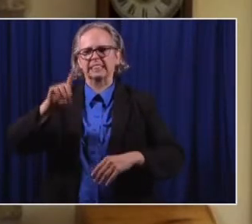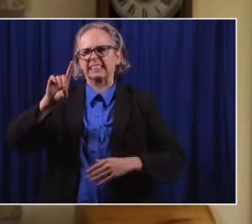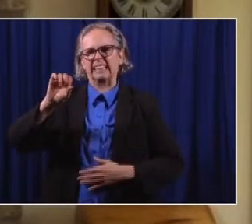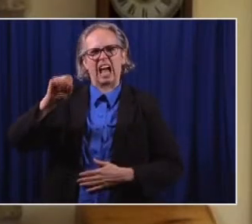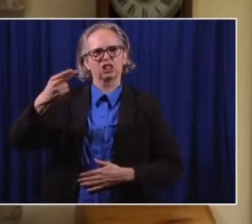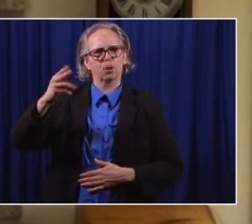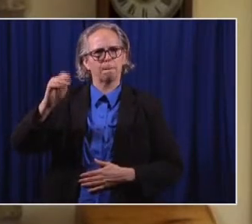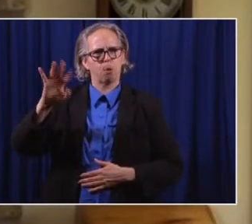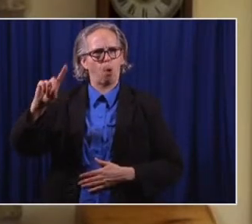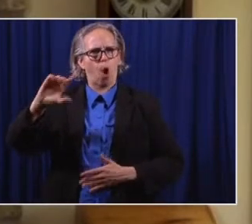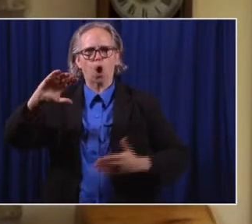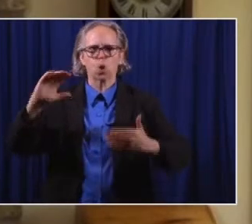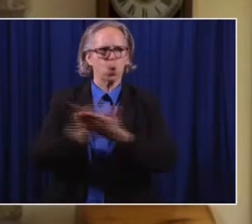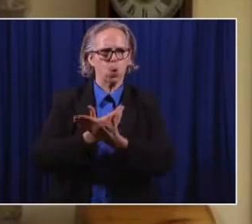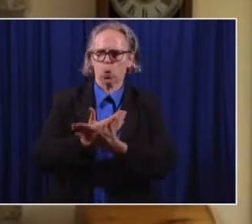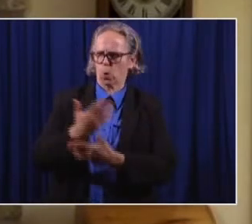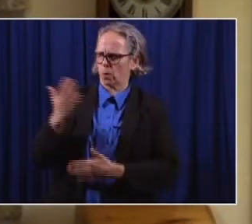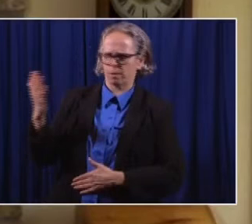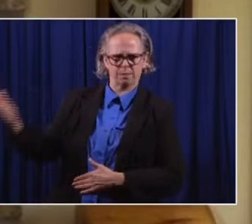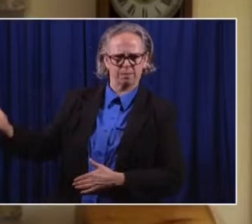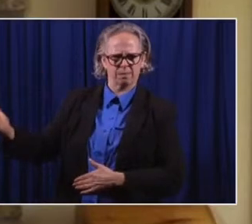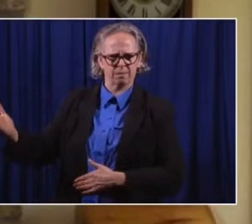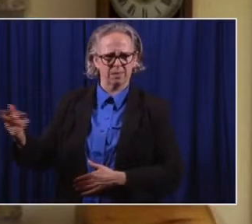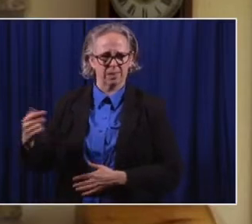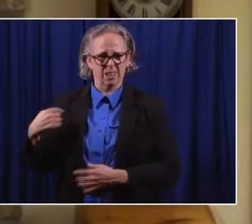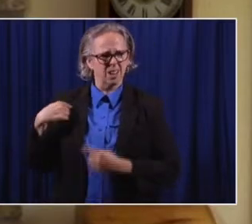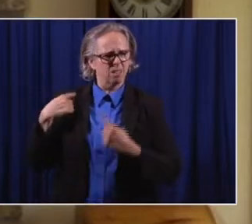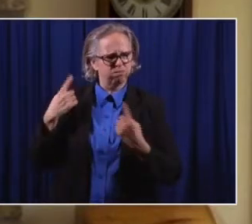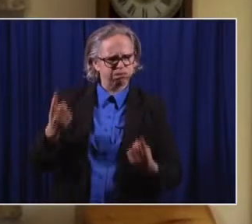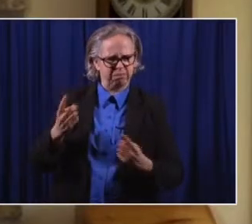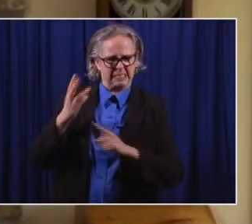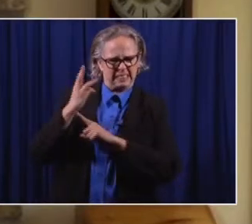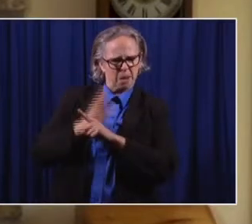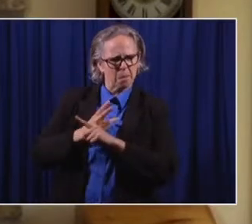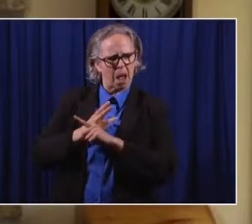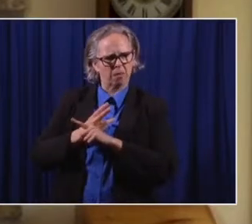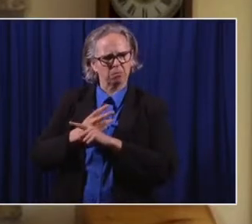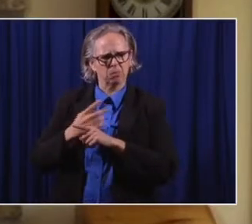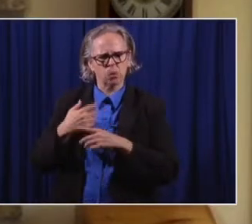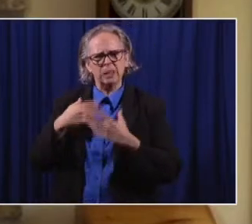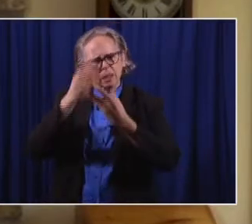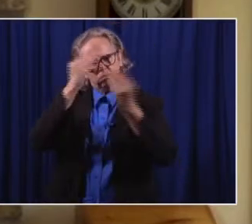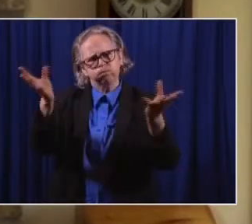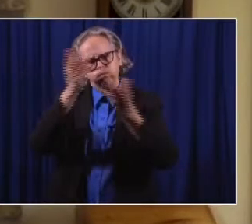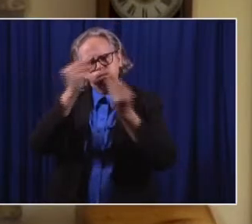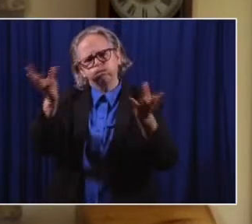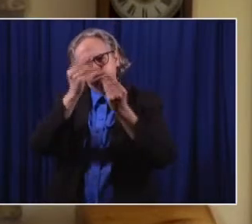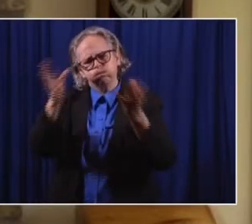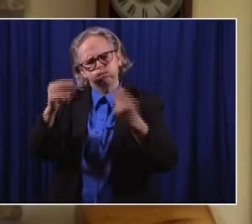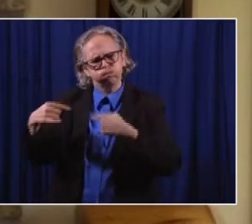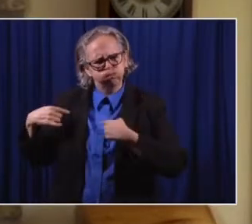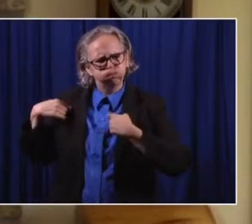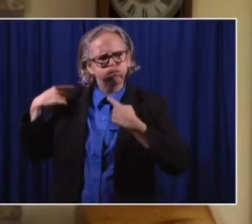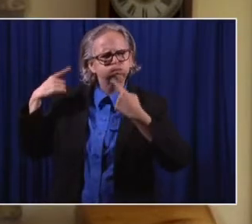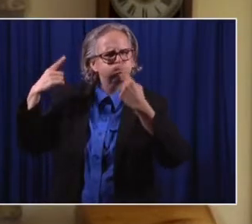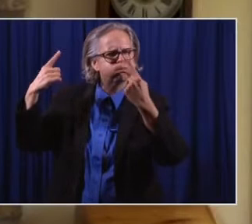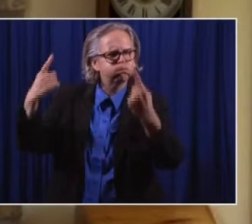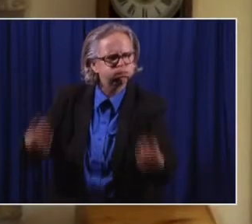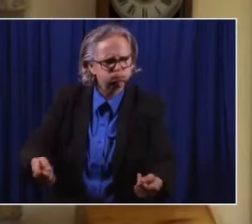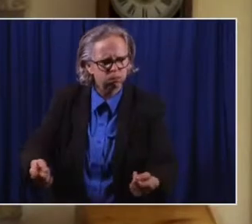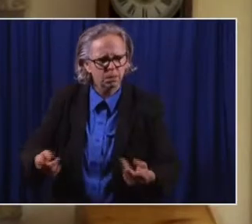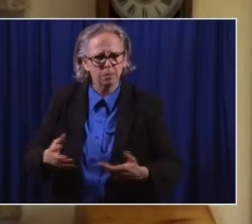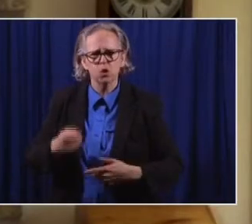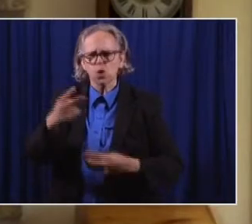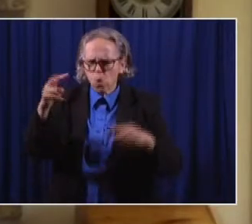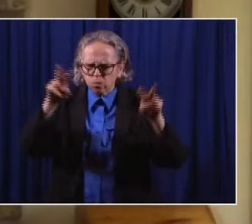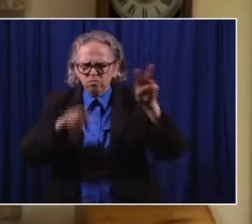this 6-month period to try to give you as much information as we can so people can look at this, and policymakers, whether in the